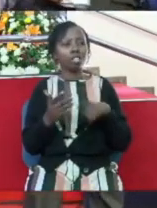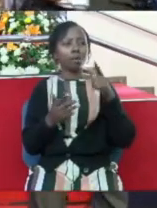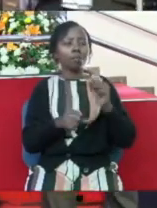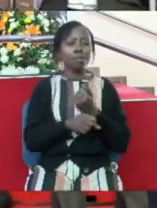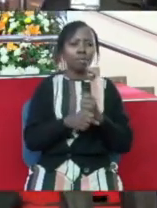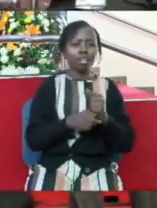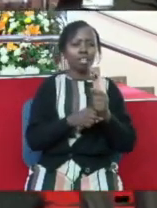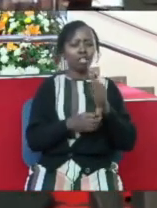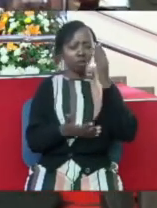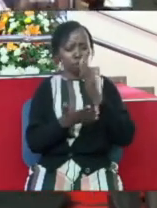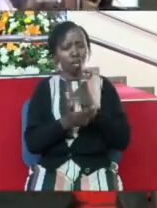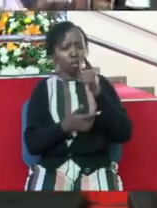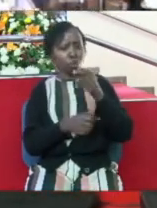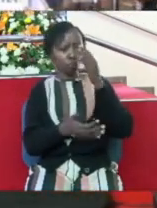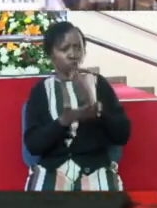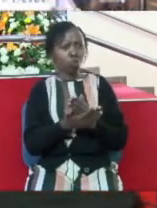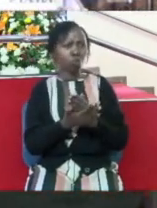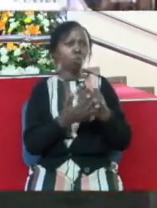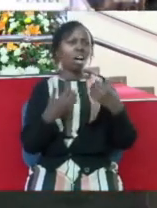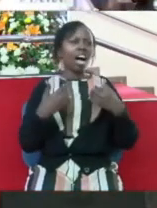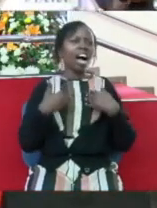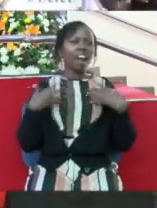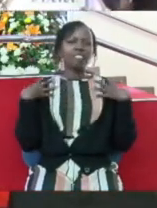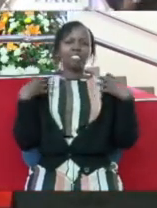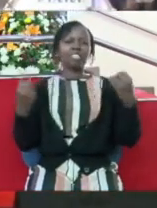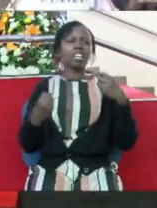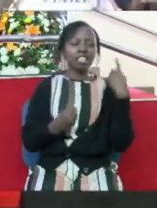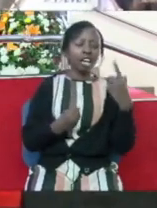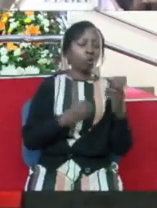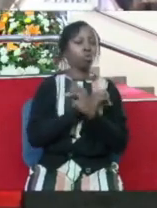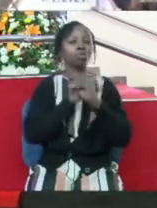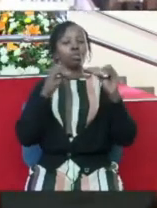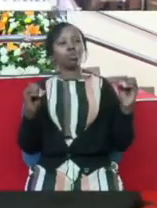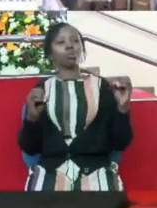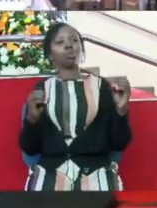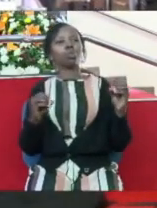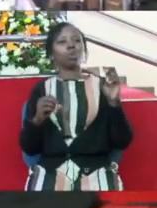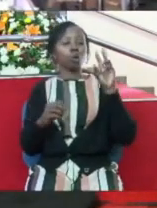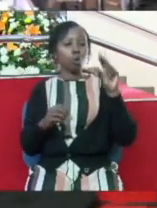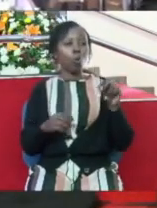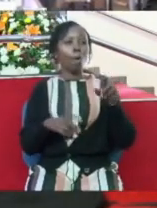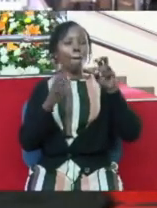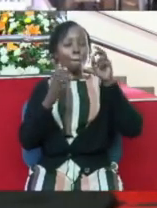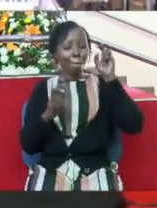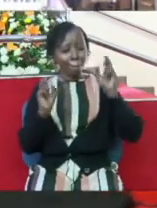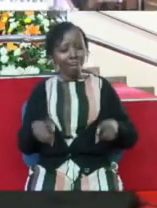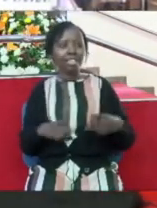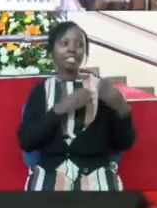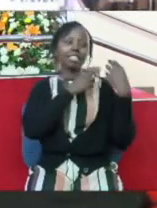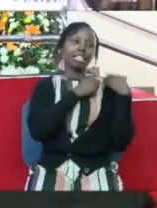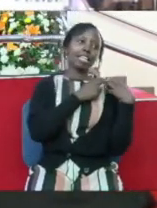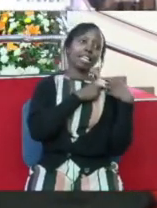sure nitahakikisha that you will not have any strength of your own. Hautakuwa na nguvu kivyako. Unless you find it in being intimate with me.